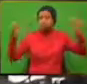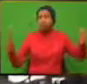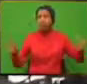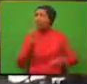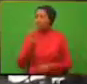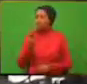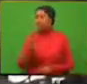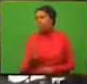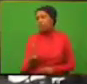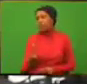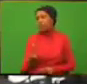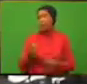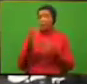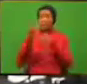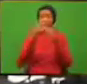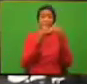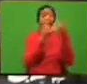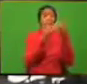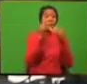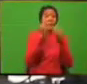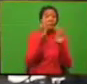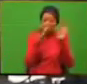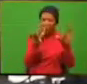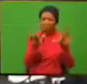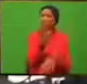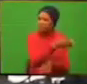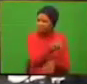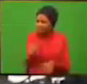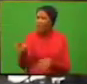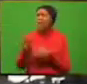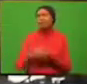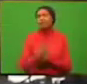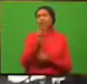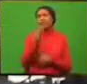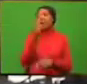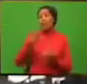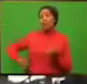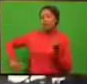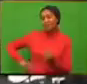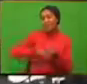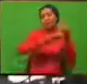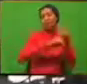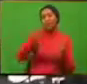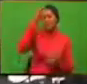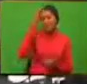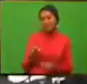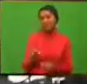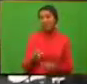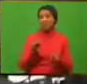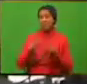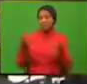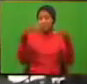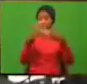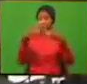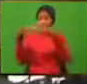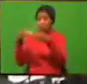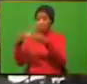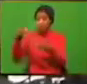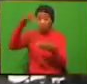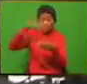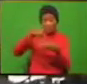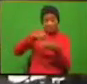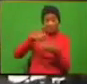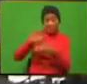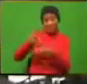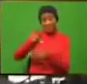truth is that the builders in our society have to make this government work because the parties who sit on the